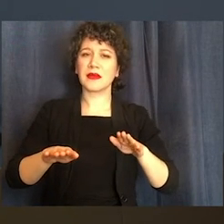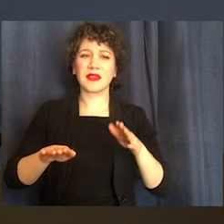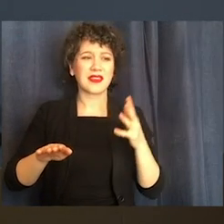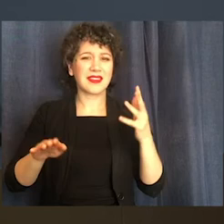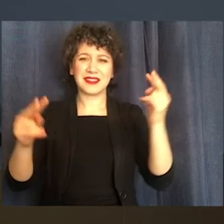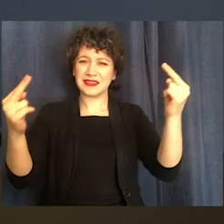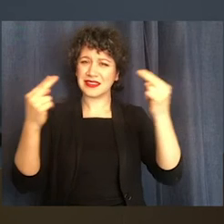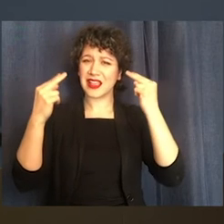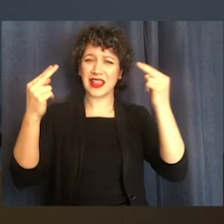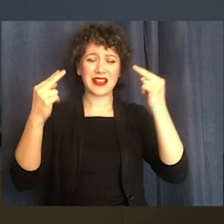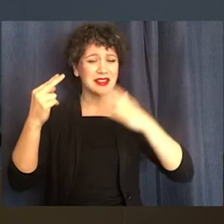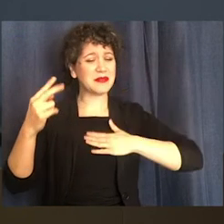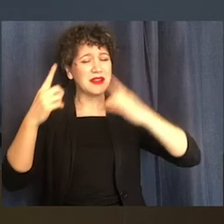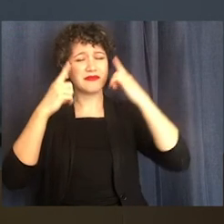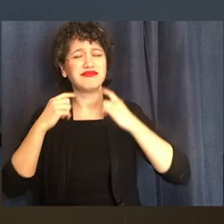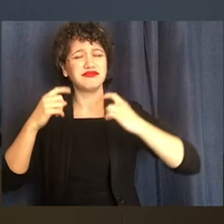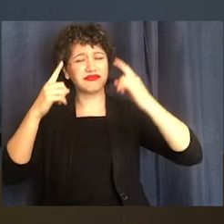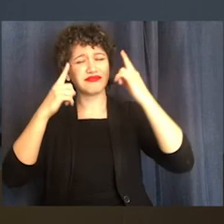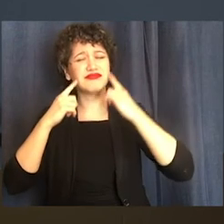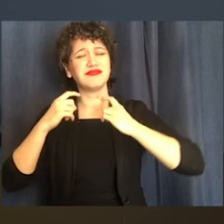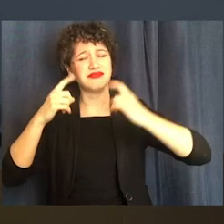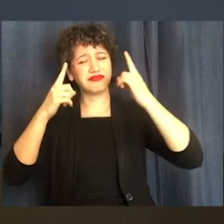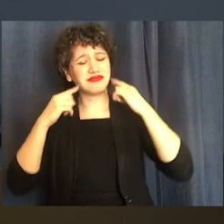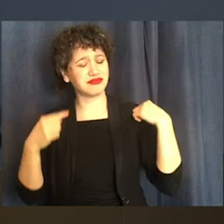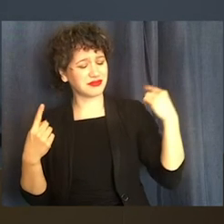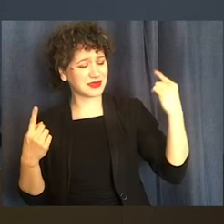Look at all the promises that I've kept.